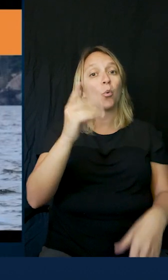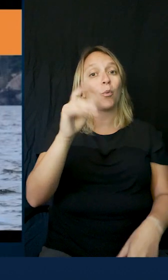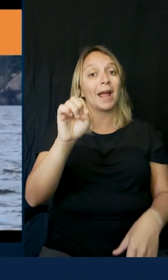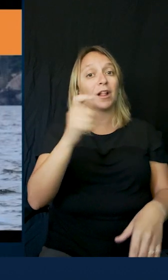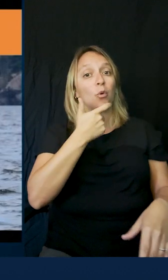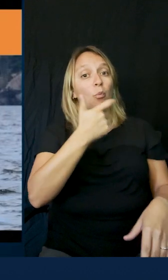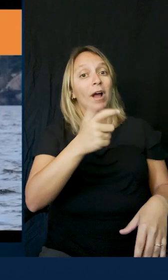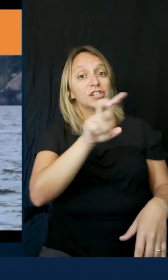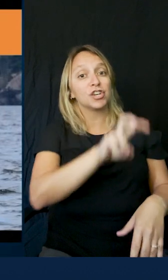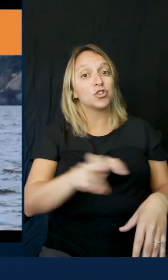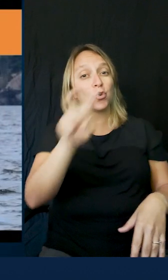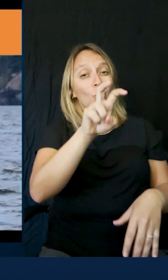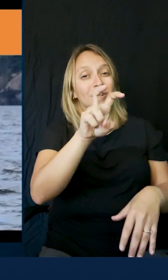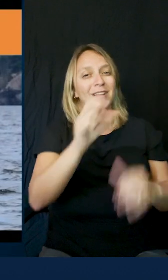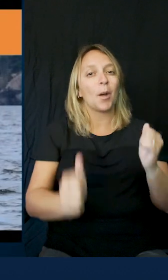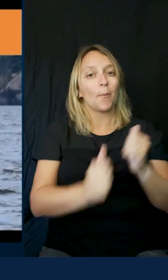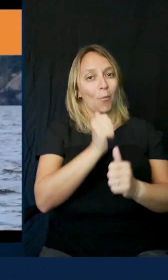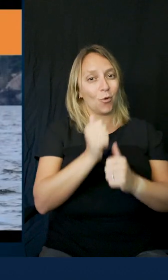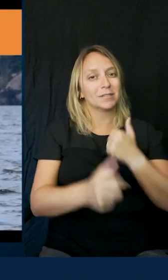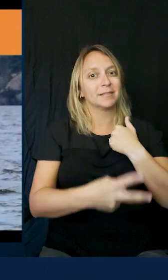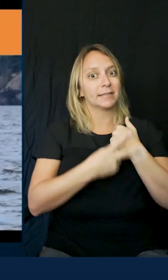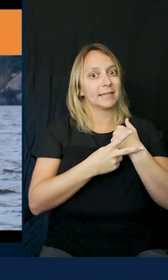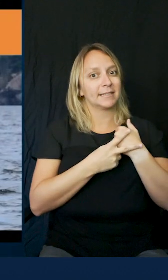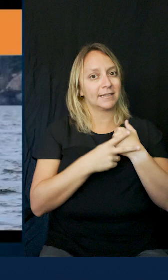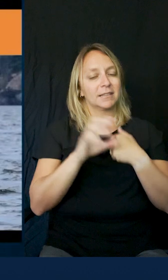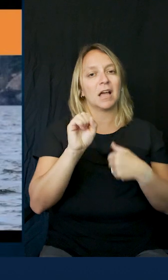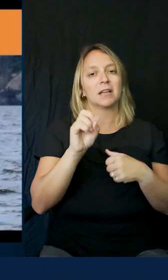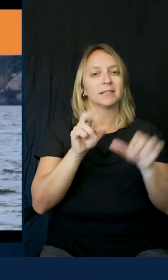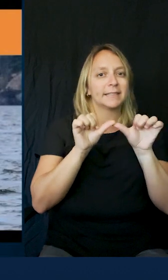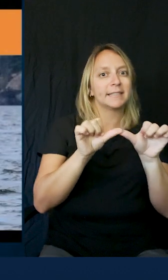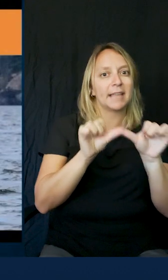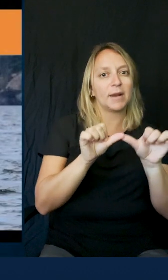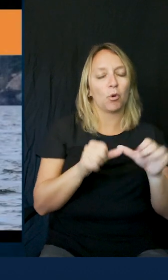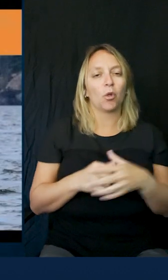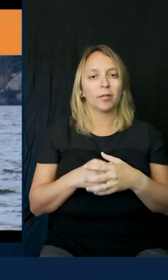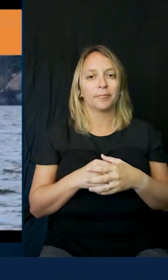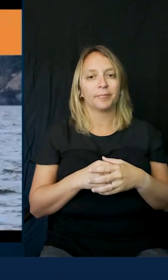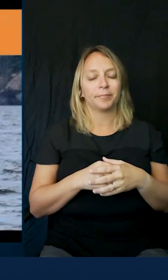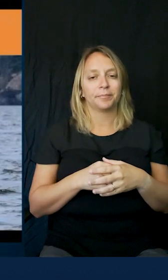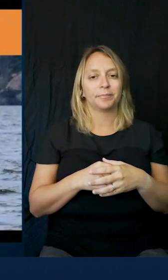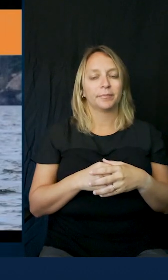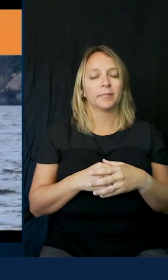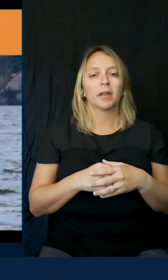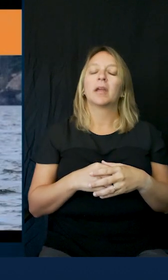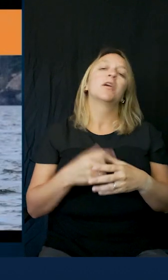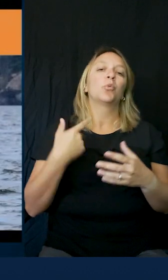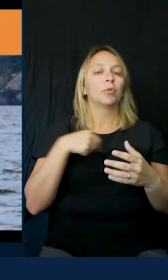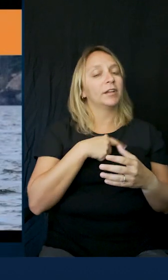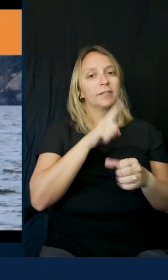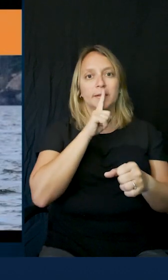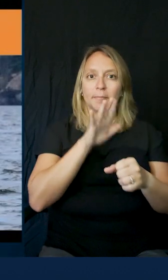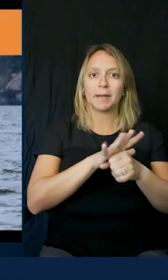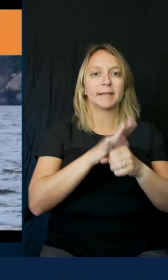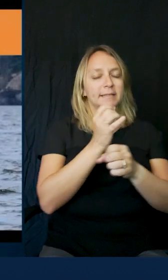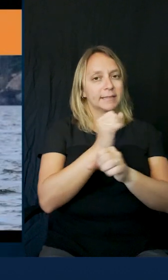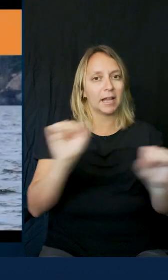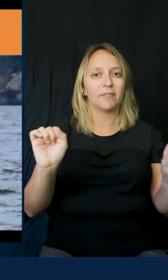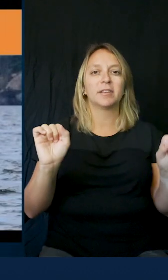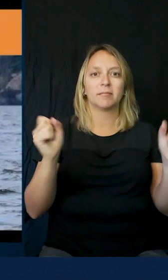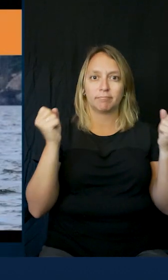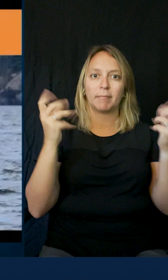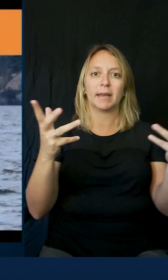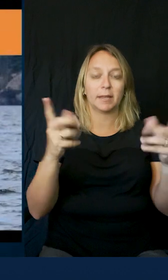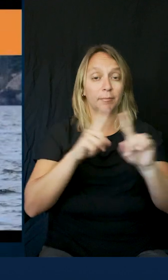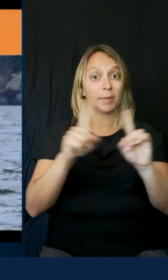the world. And to that end, we've made a number of commitments, but today I'm going to focus on speaking to you about